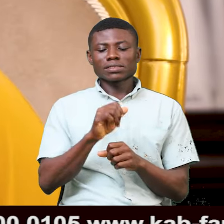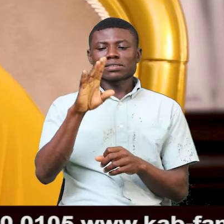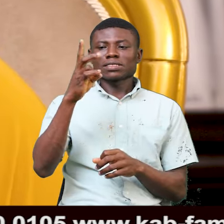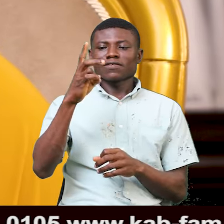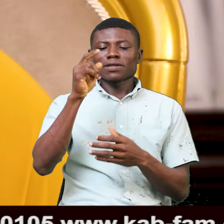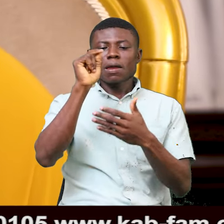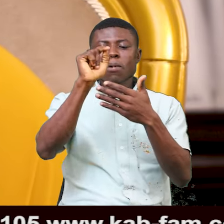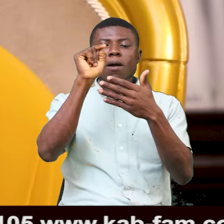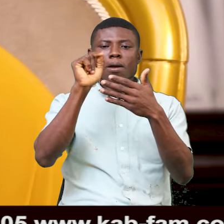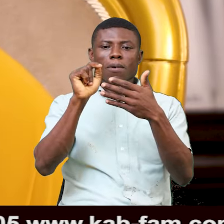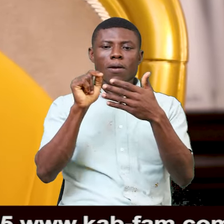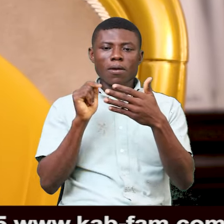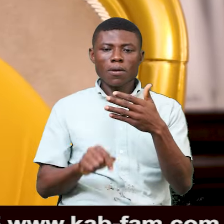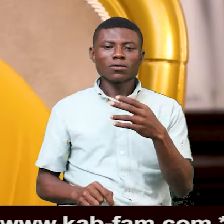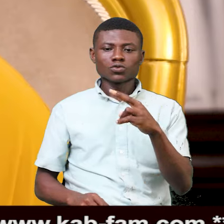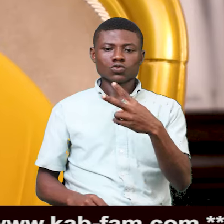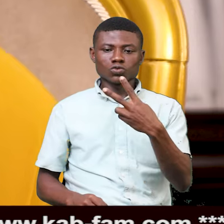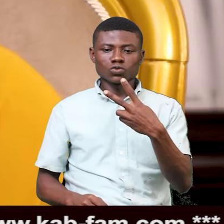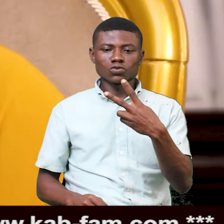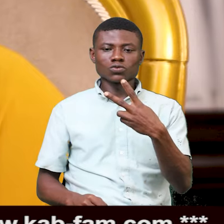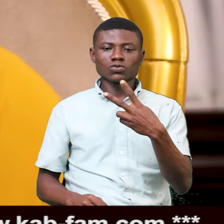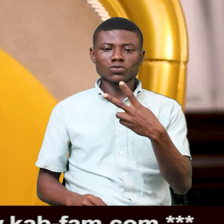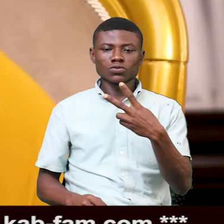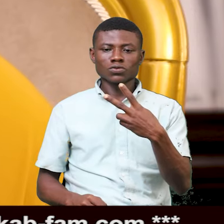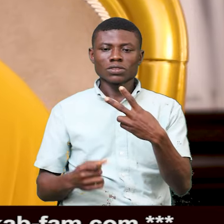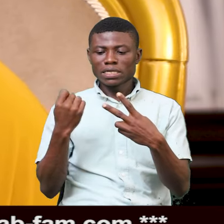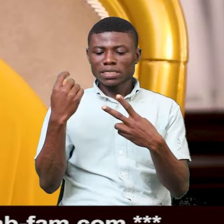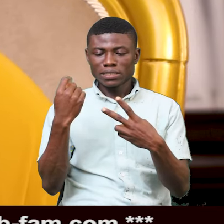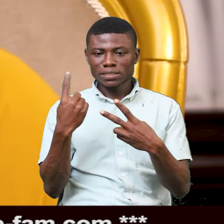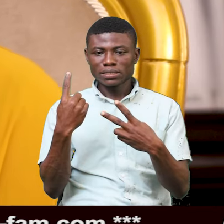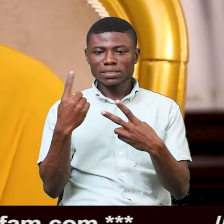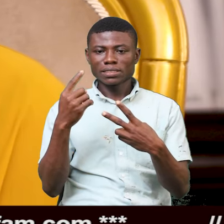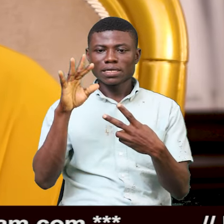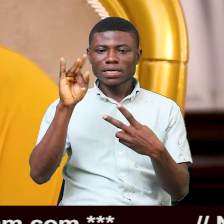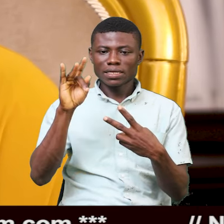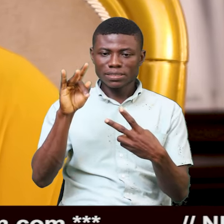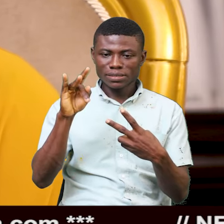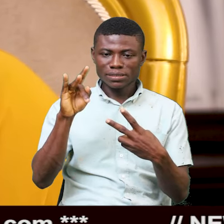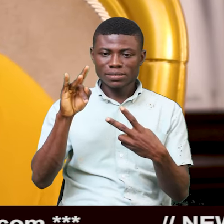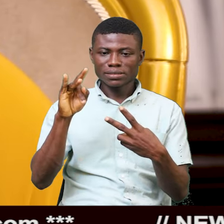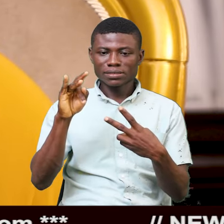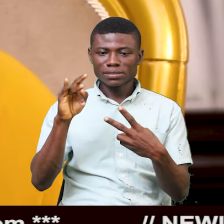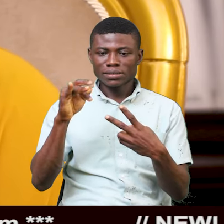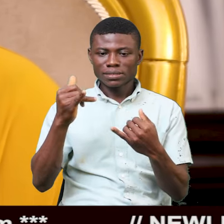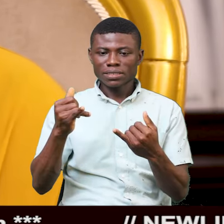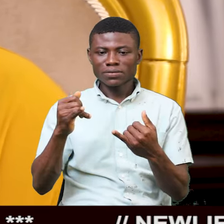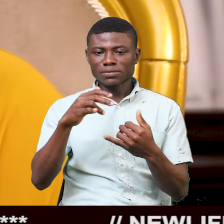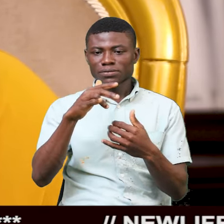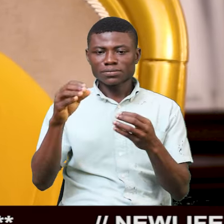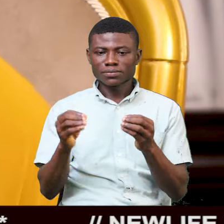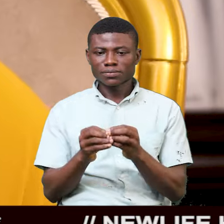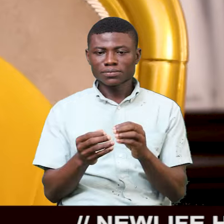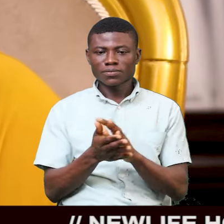7 points. Part two, minya 11, 18. Minya se part three, me the best of snare 25 or